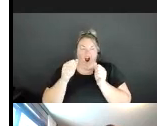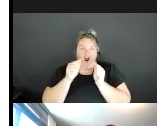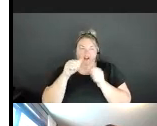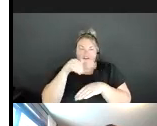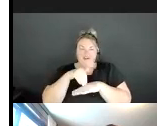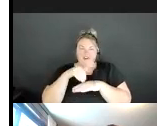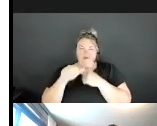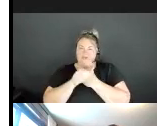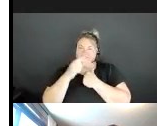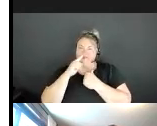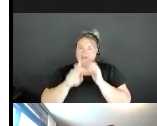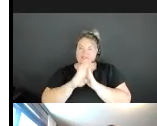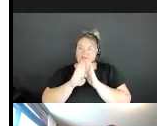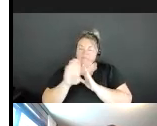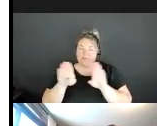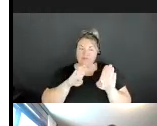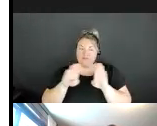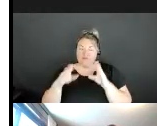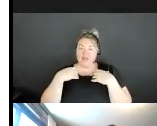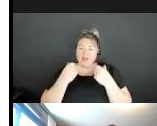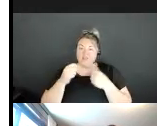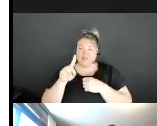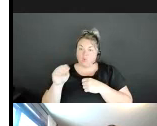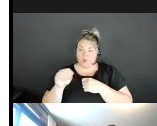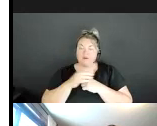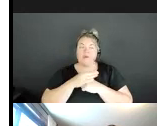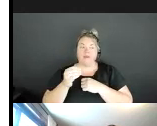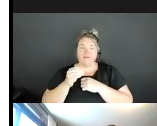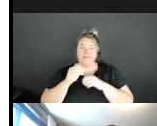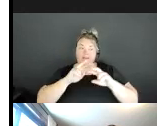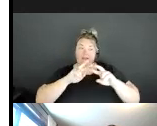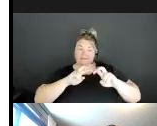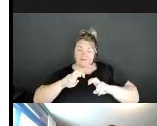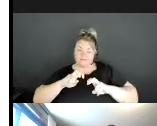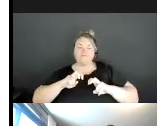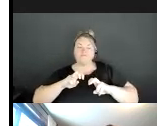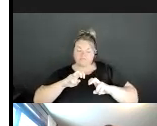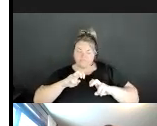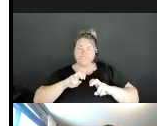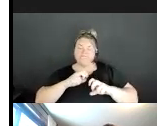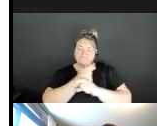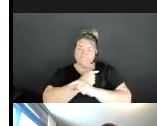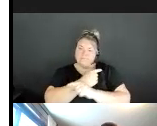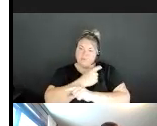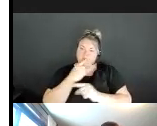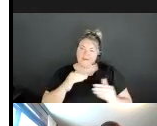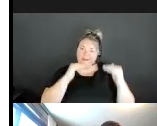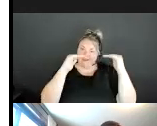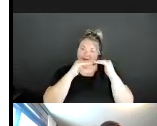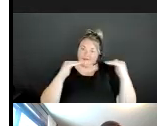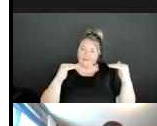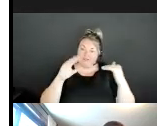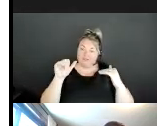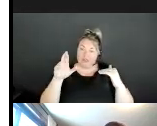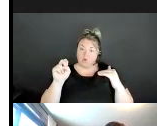of developing a behavioral health disorder and assessed as not appropriate for higher levels of care, or individuals